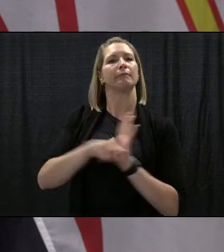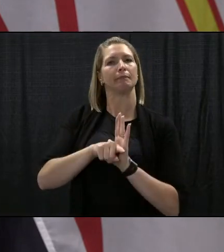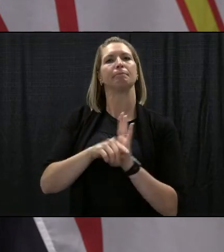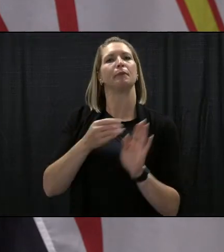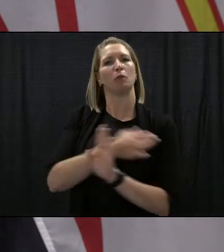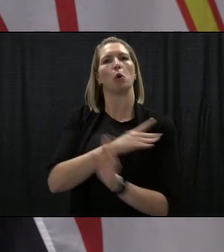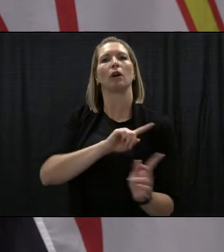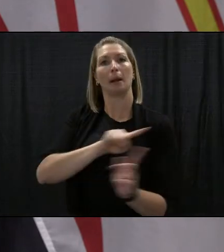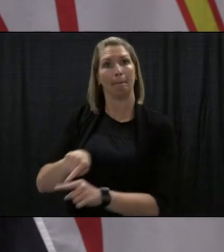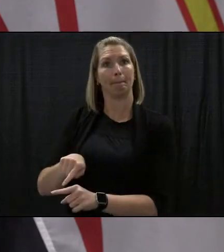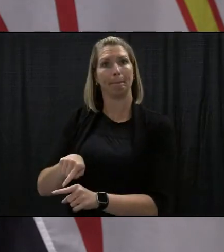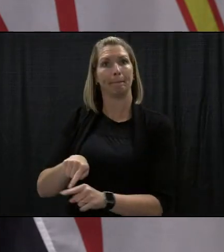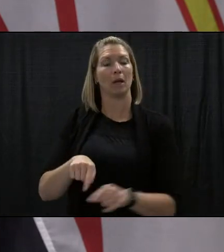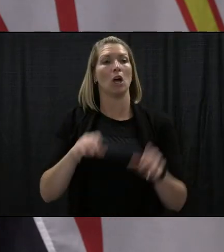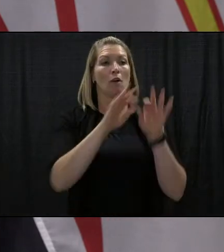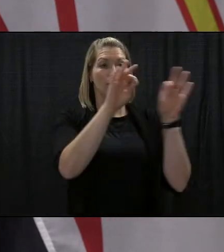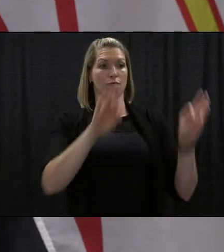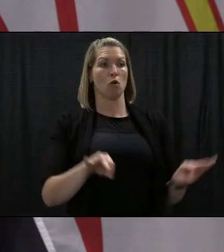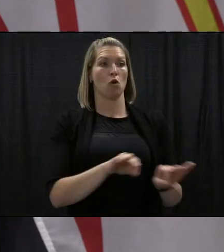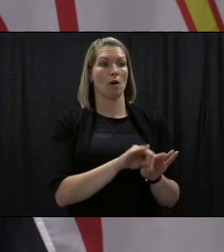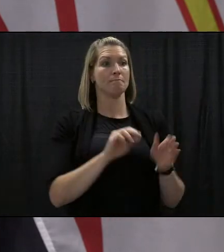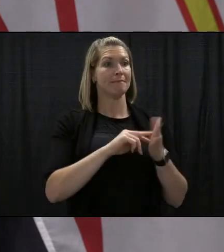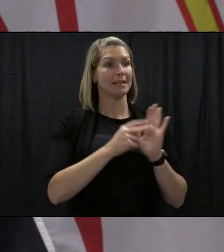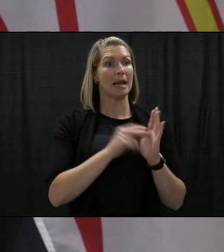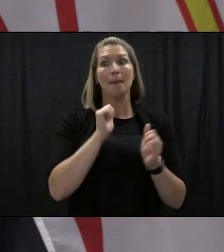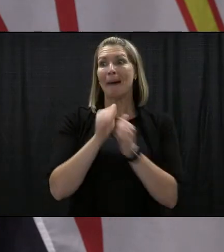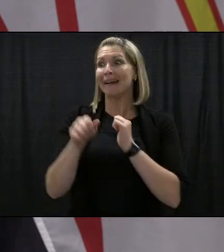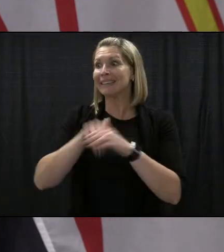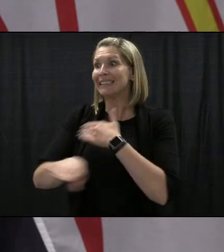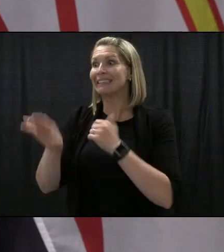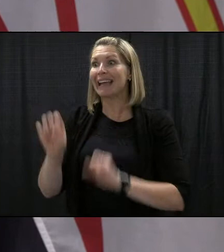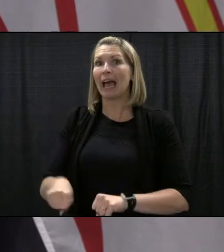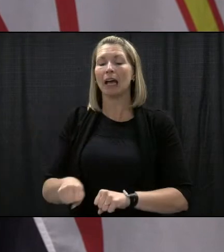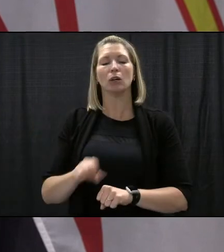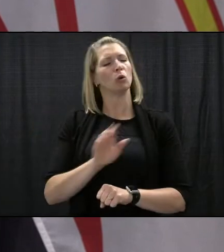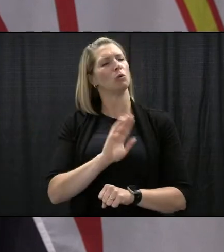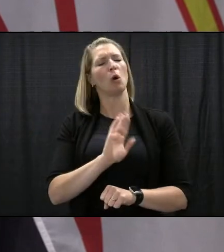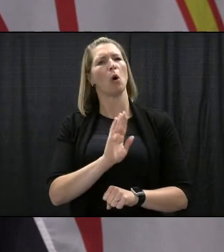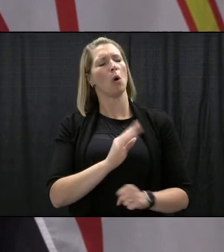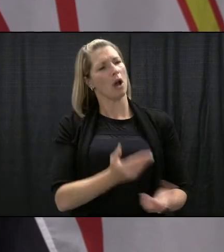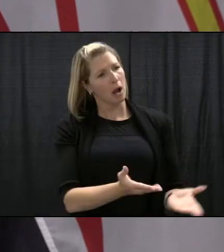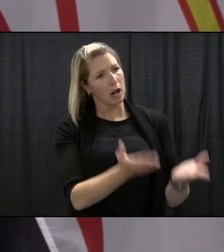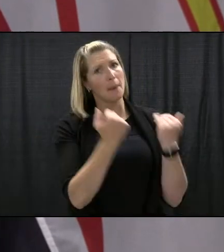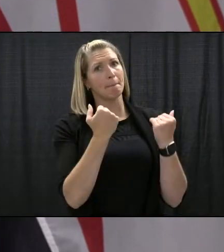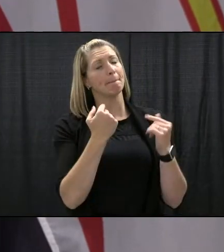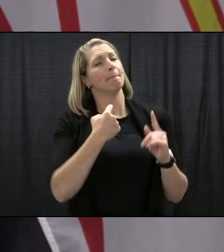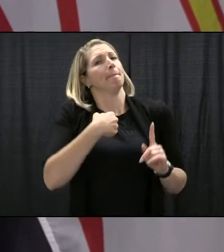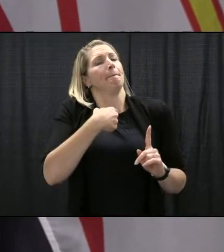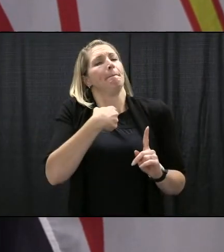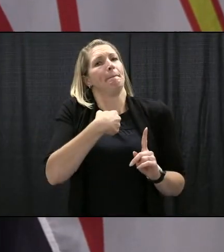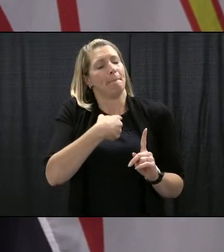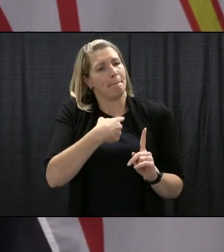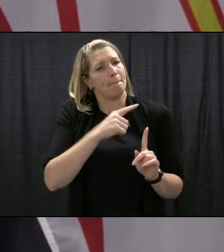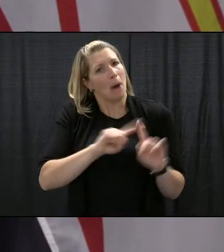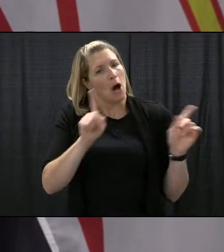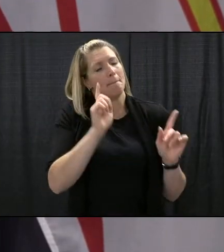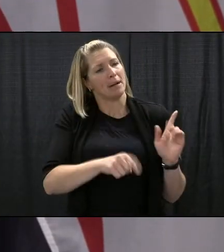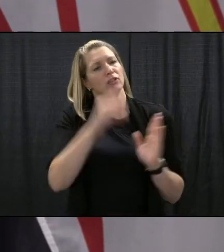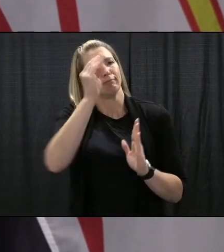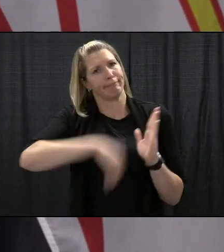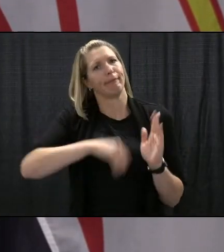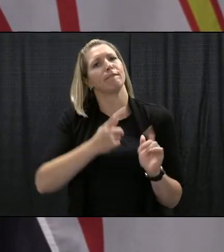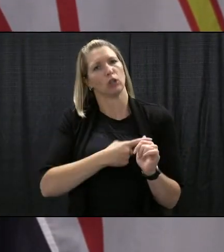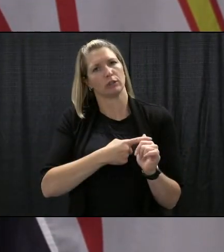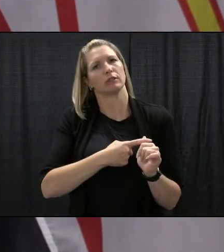form is not an approval or a denial. All travelers are permitted to enter the province. The travel form is simply the mechanism